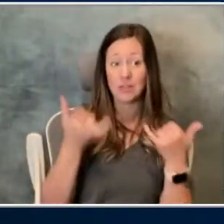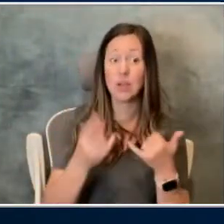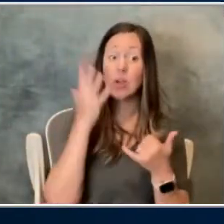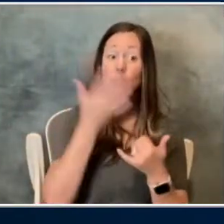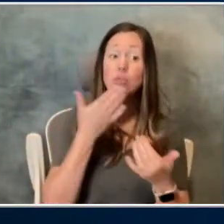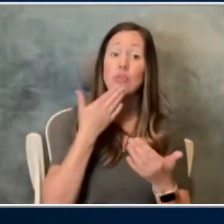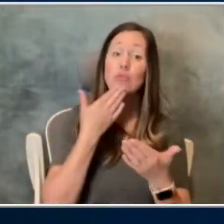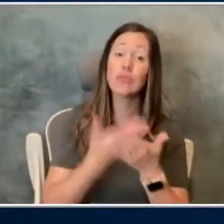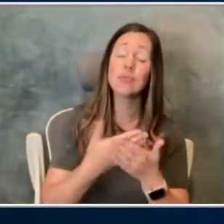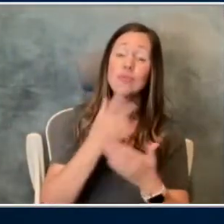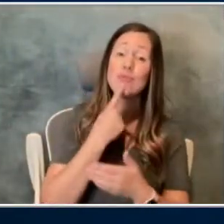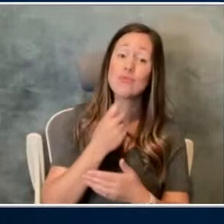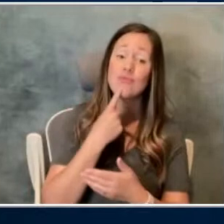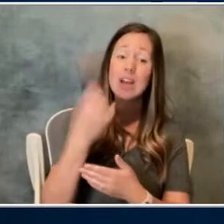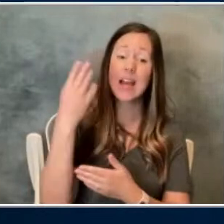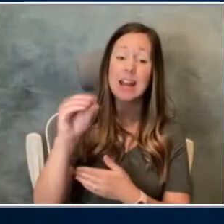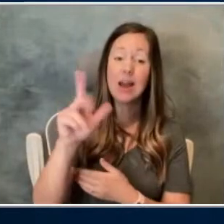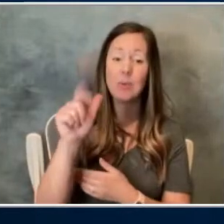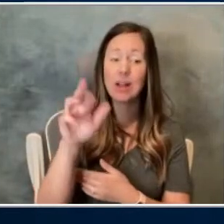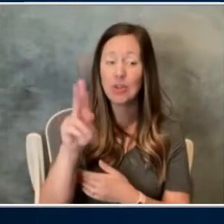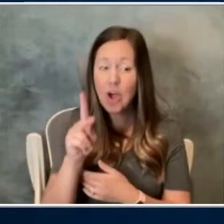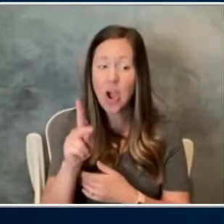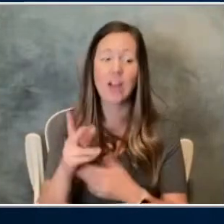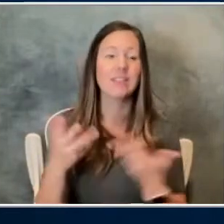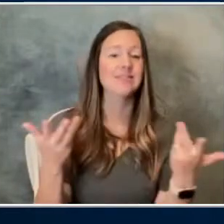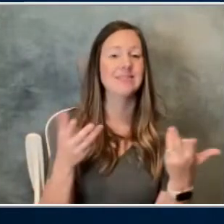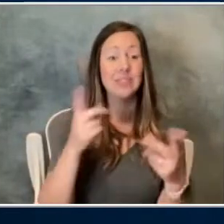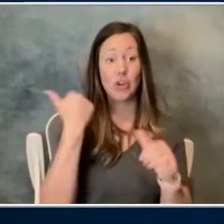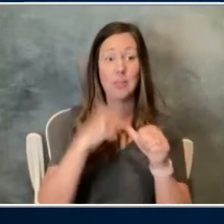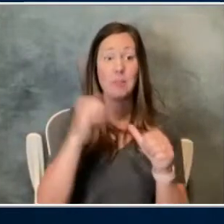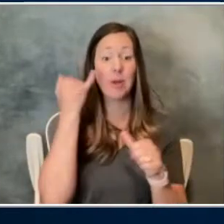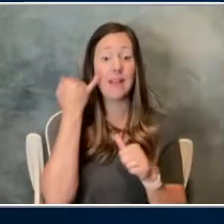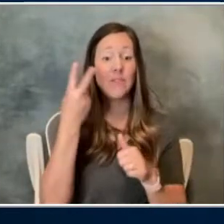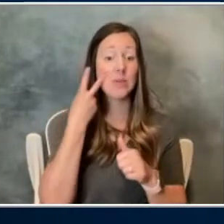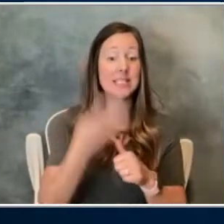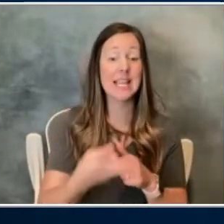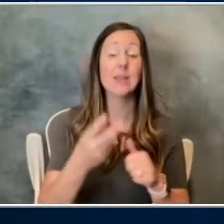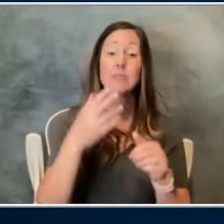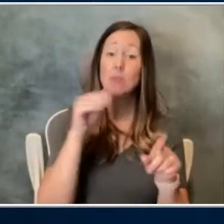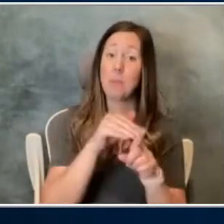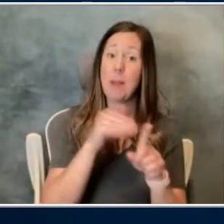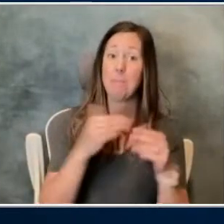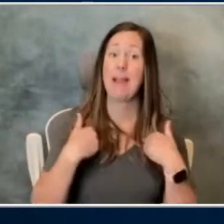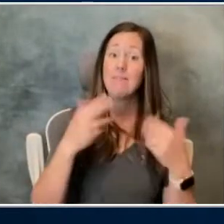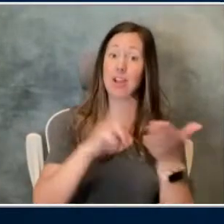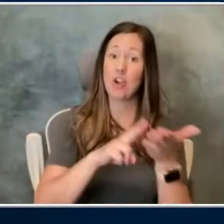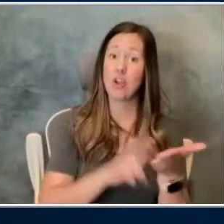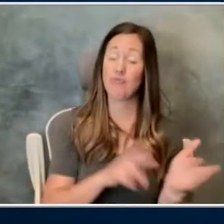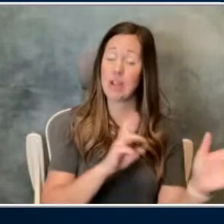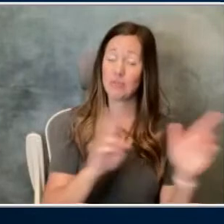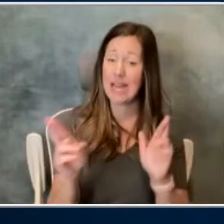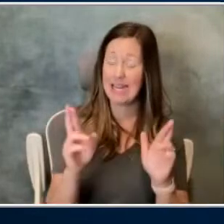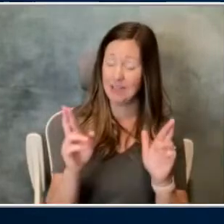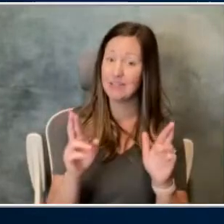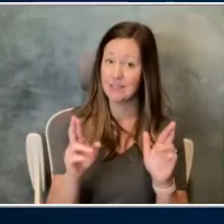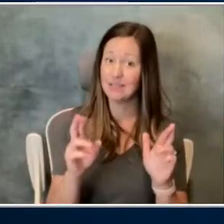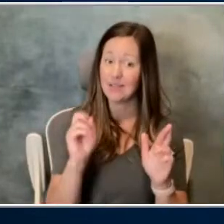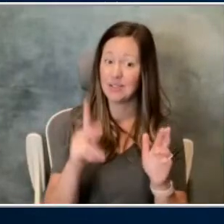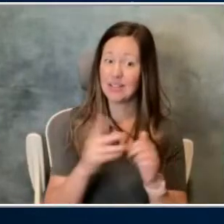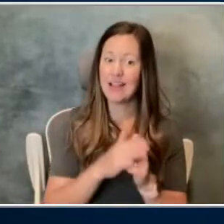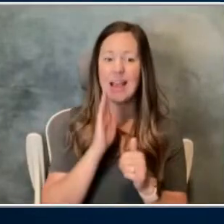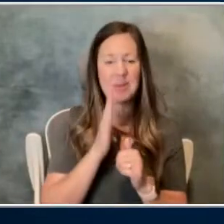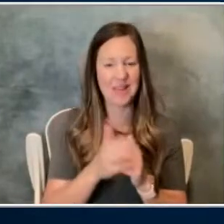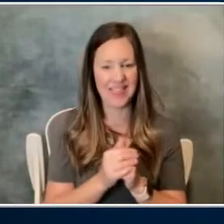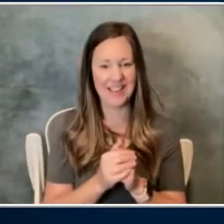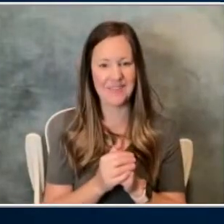You've been out there with Clark hunting the Chiefs, and remember, if you see him, remind him that I do have a contract left over from fantasy camp in 2014. I